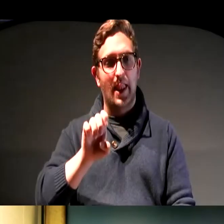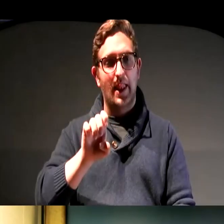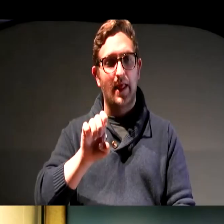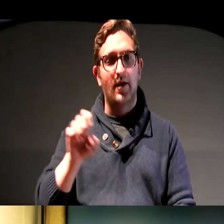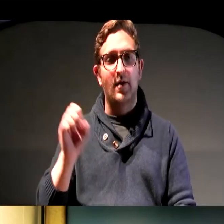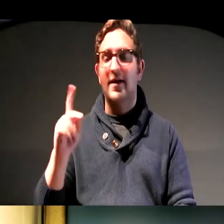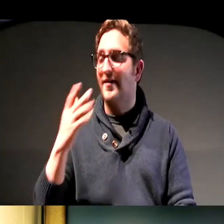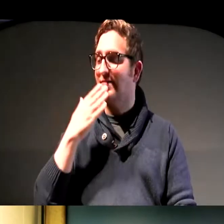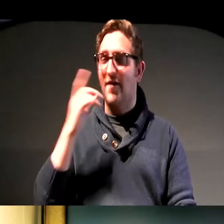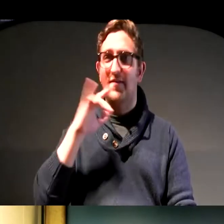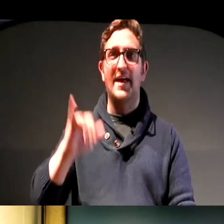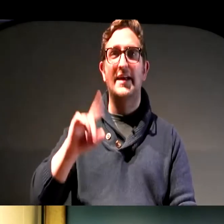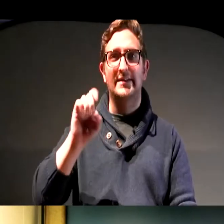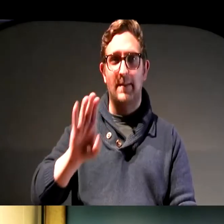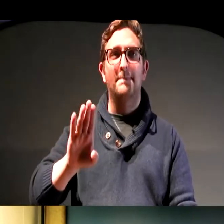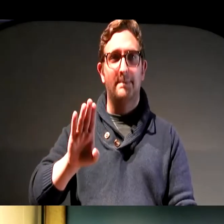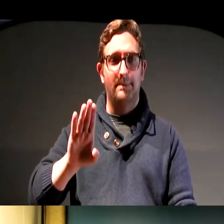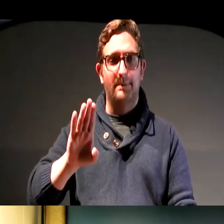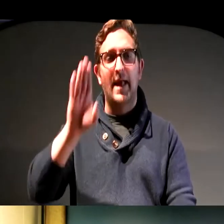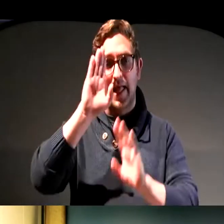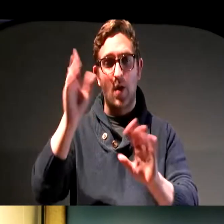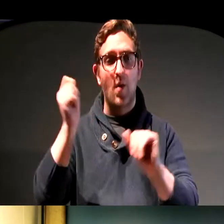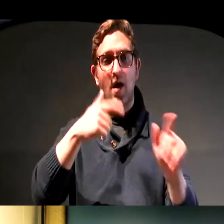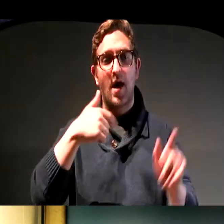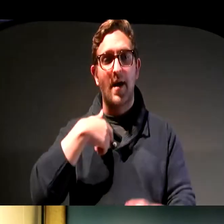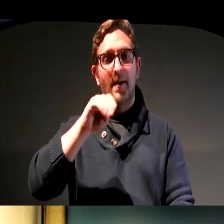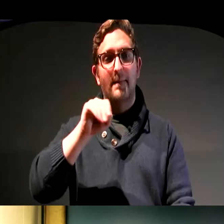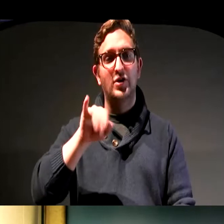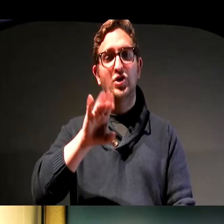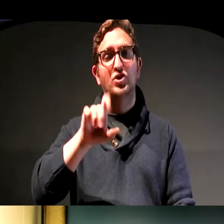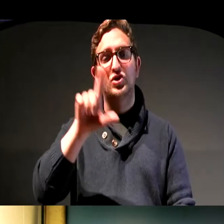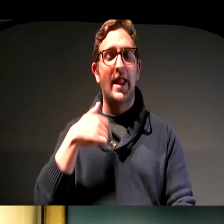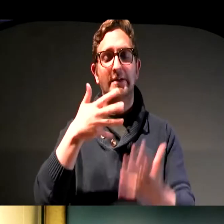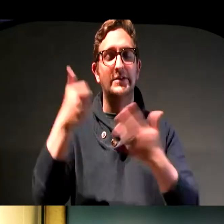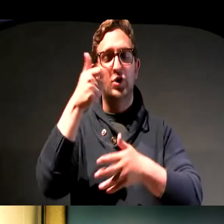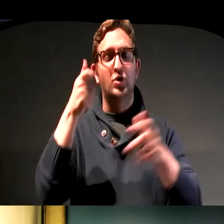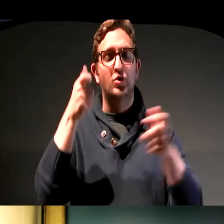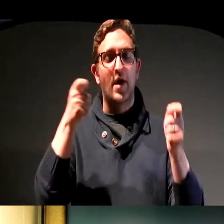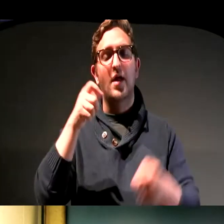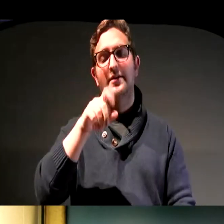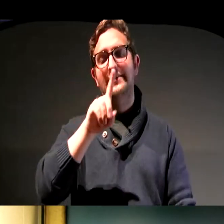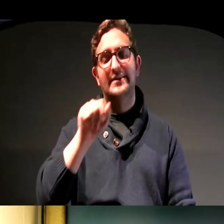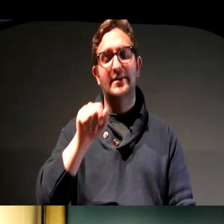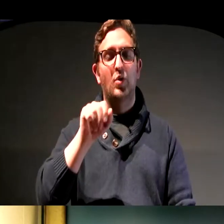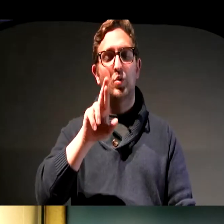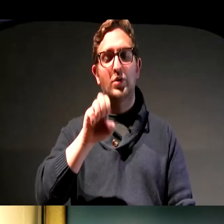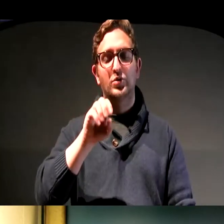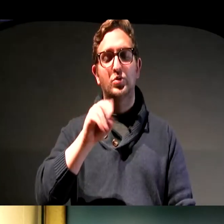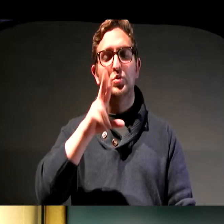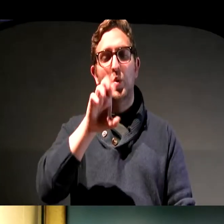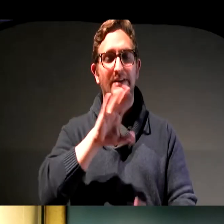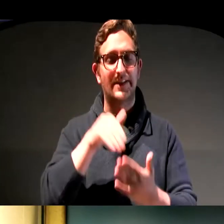Thank you for that, Deb. Hello, everybody. I'm Michelle Rickler. I'm Executive Director of the Disability Resource Center and the Mosaic program at the